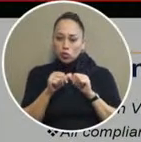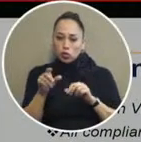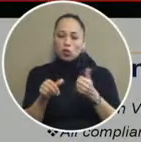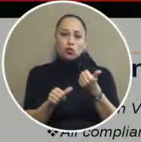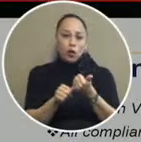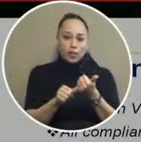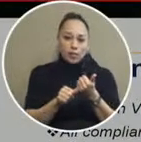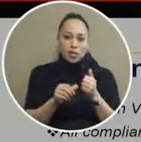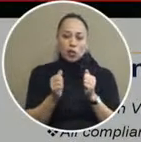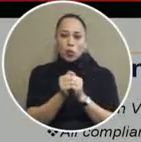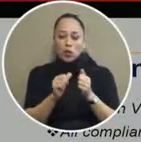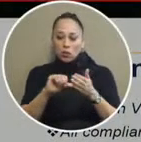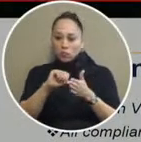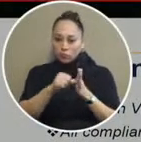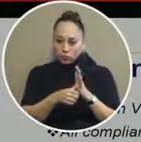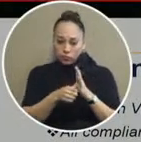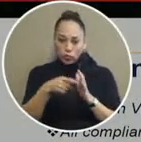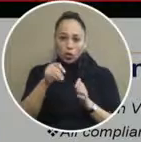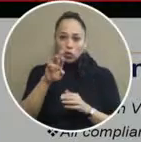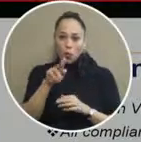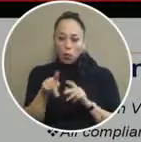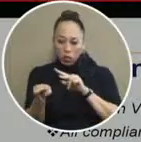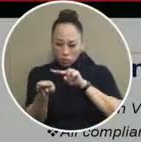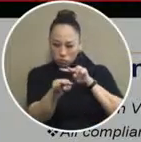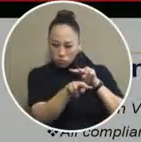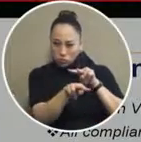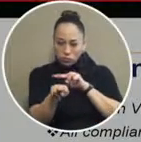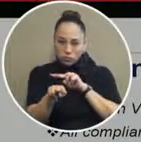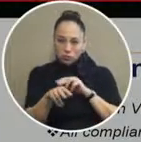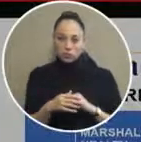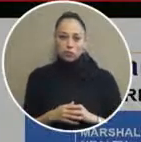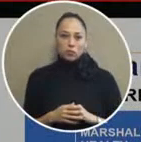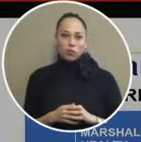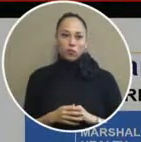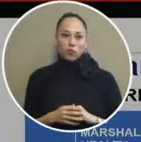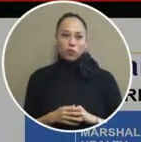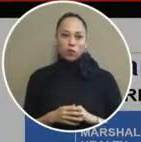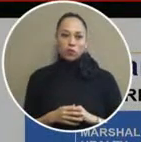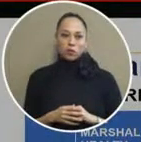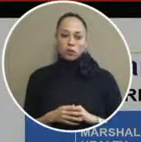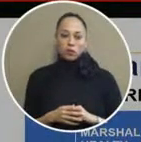with enforcement at the parks. Next.